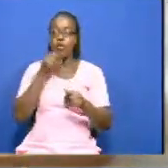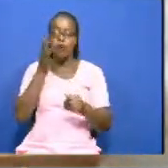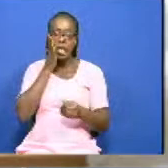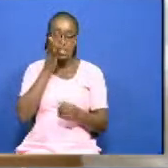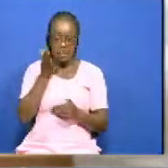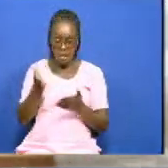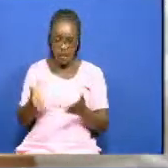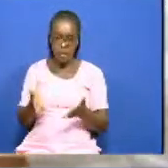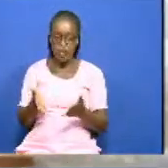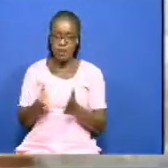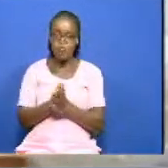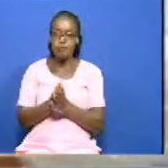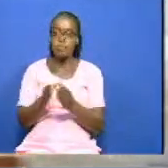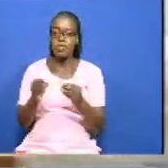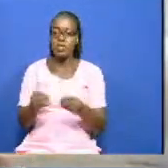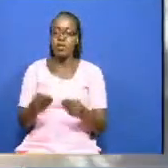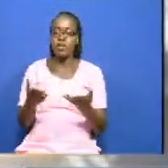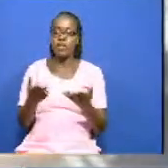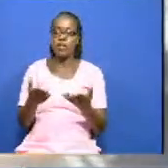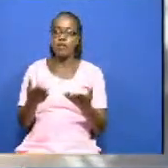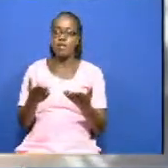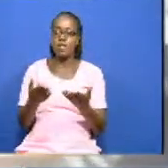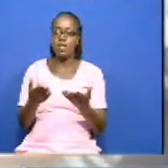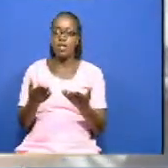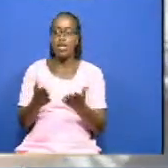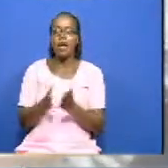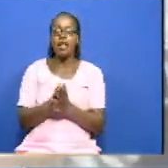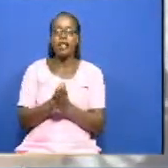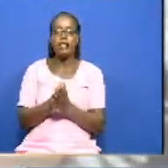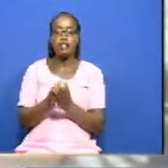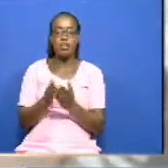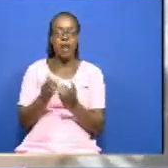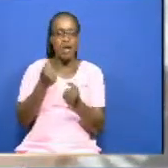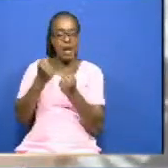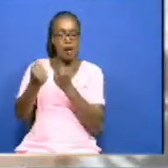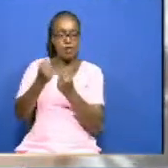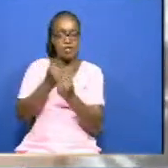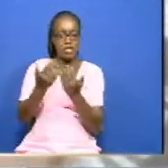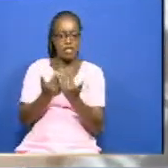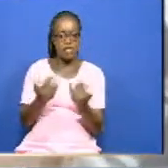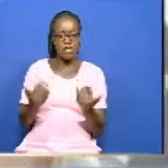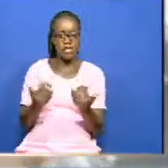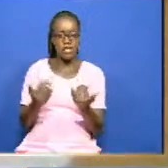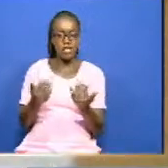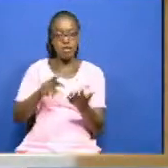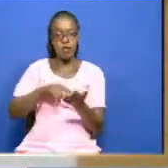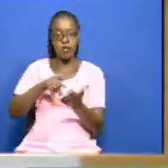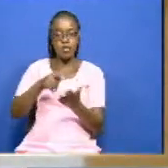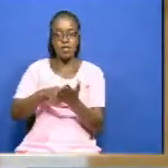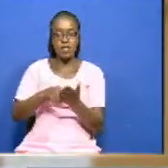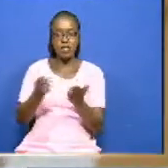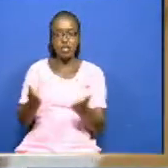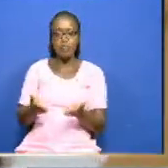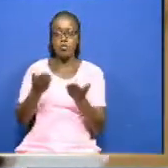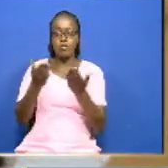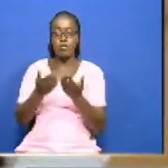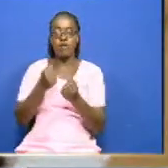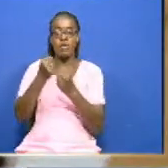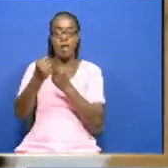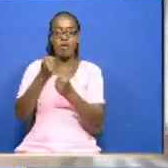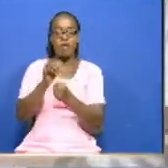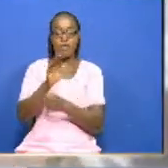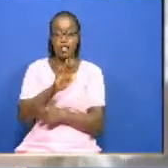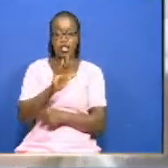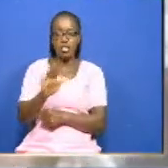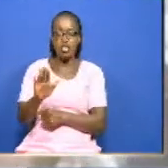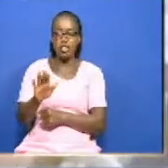exercise, beekeepers were given beekeeping and honey harvesting equipment, an initiative that will scale up their produce.